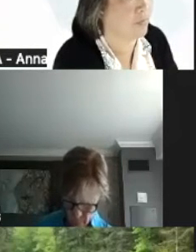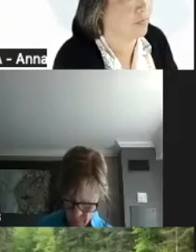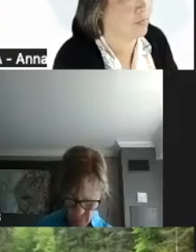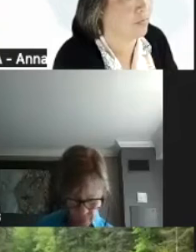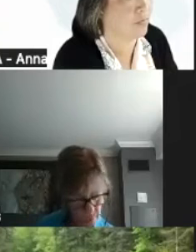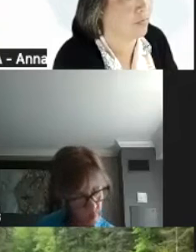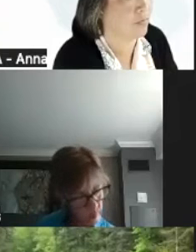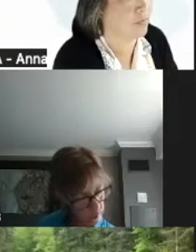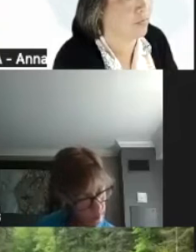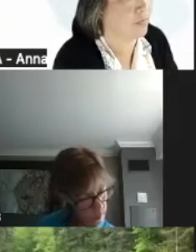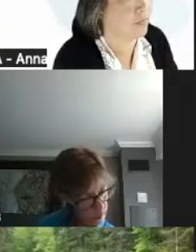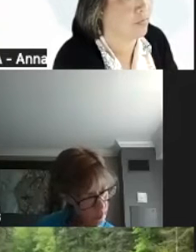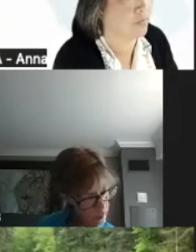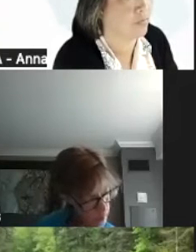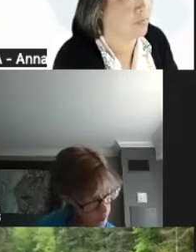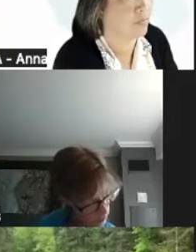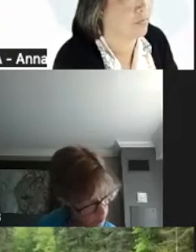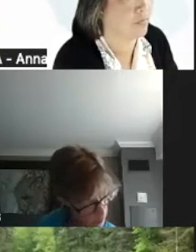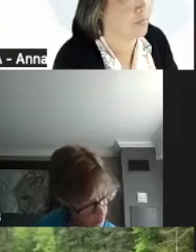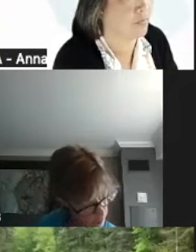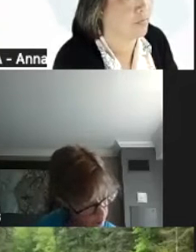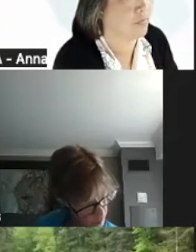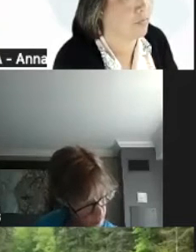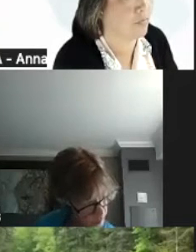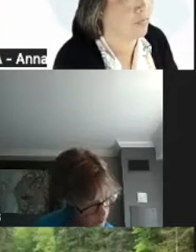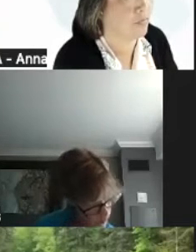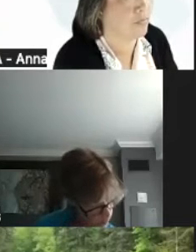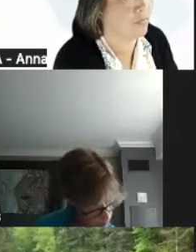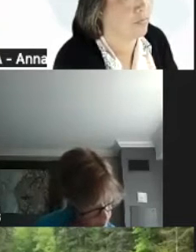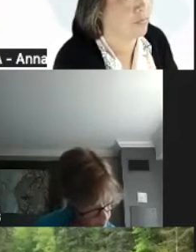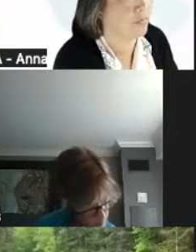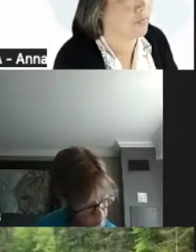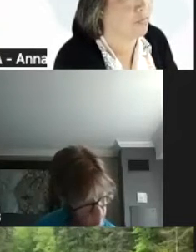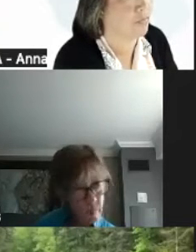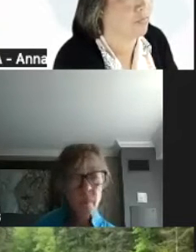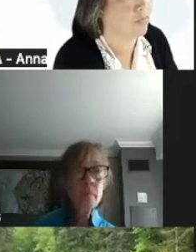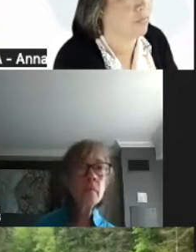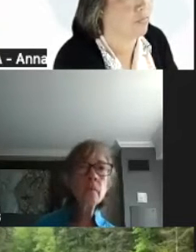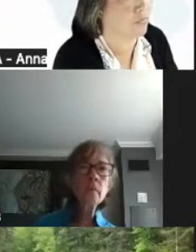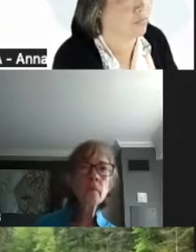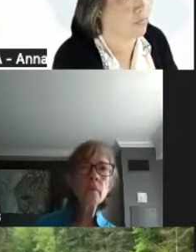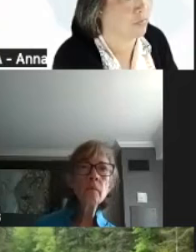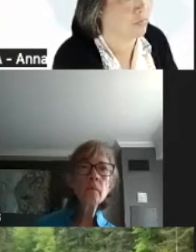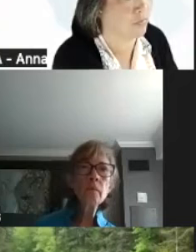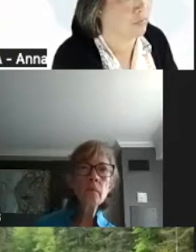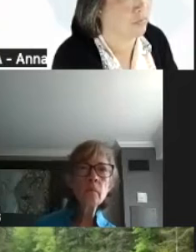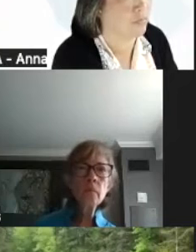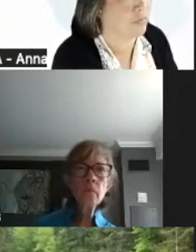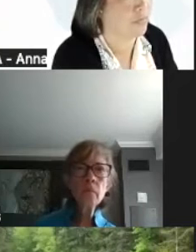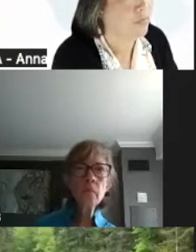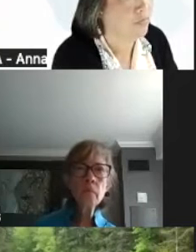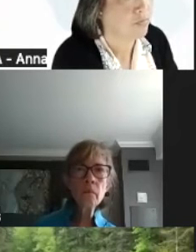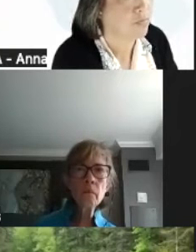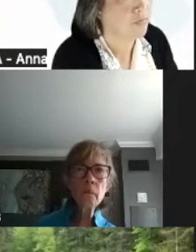is about to shake, which gives you a little bit of time to get to safety. On the screen are QR codes. If you